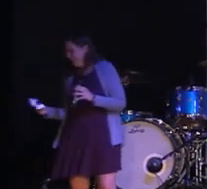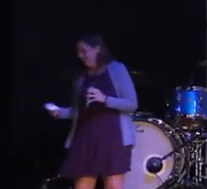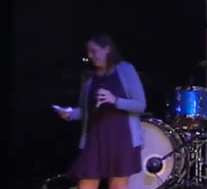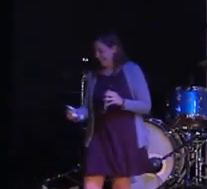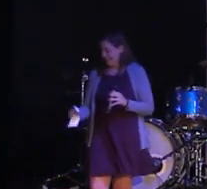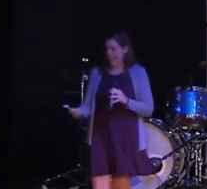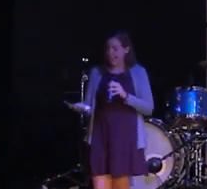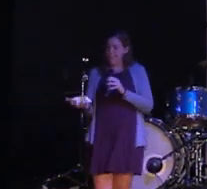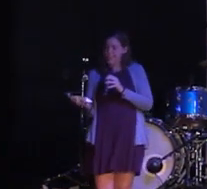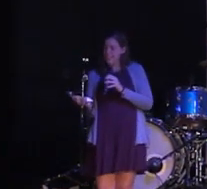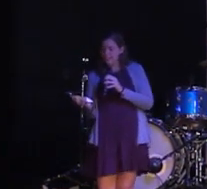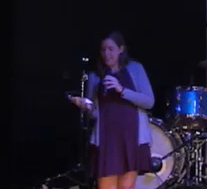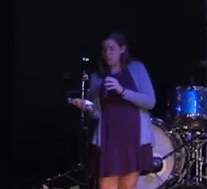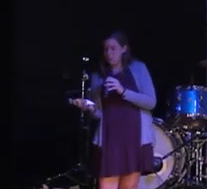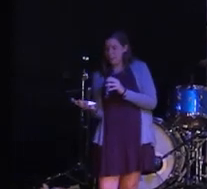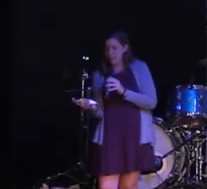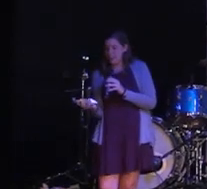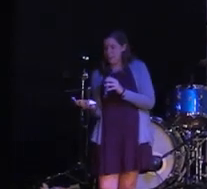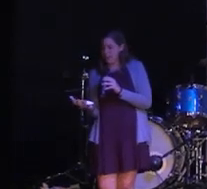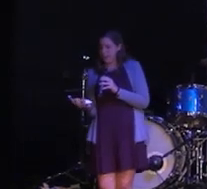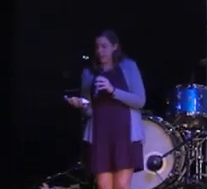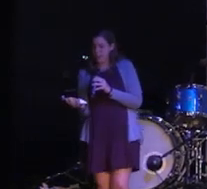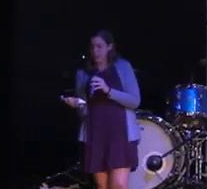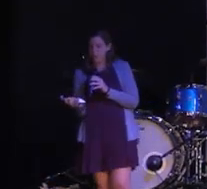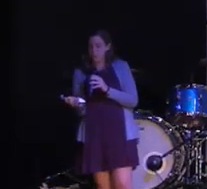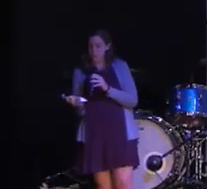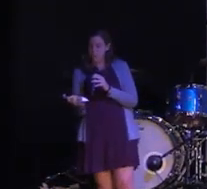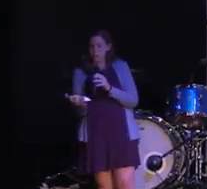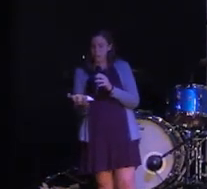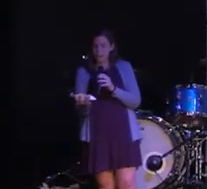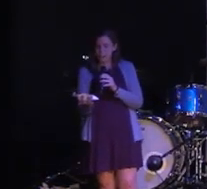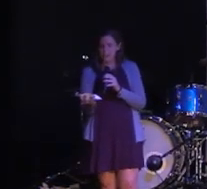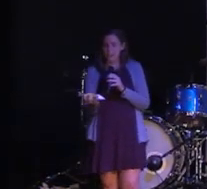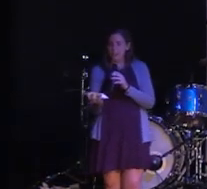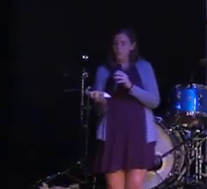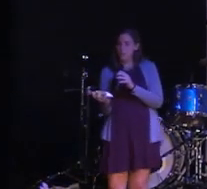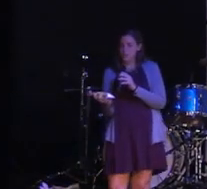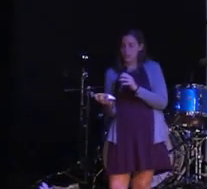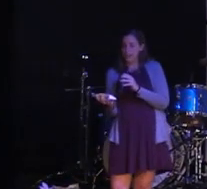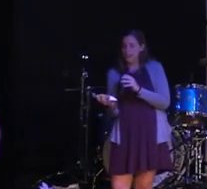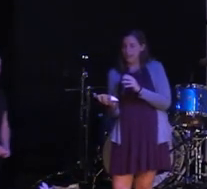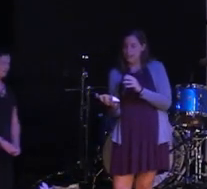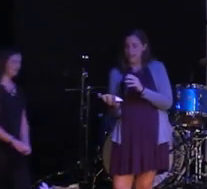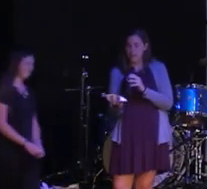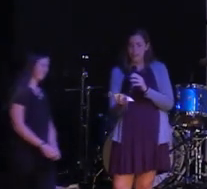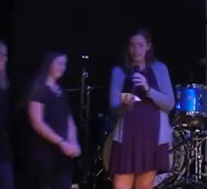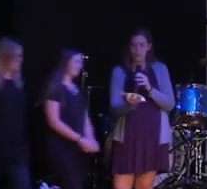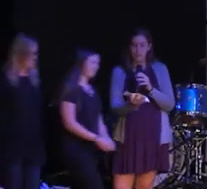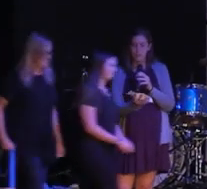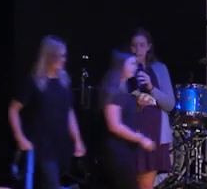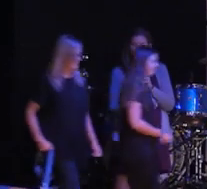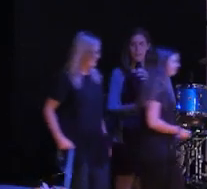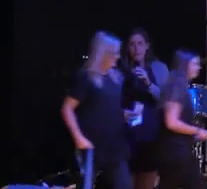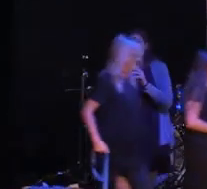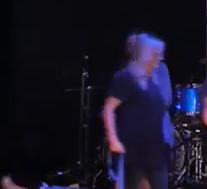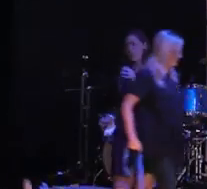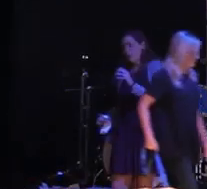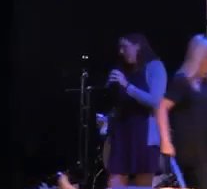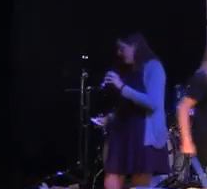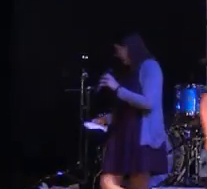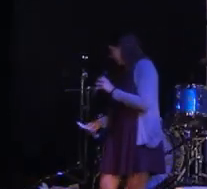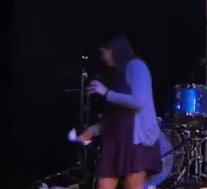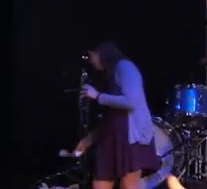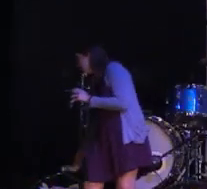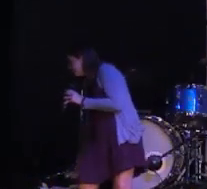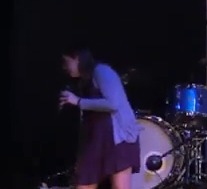Thank you. This is Eugenia the third, raised by Cheryl, Chris, and Andrea Sherry of Danville, California, their